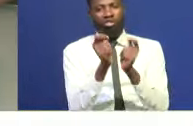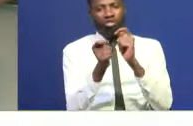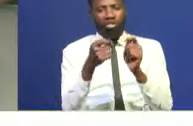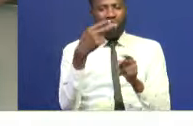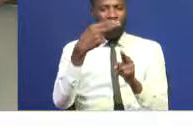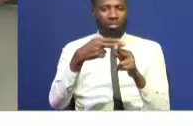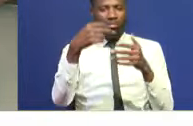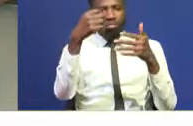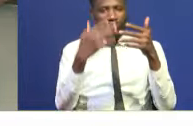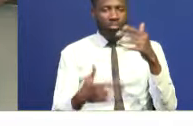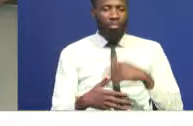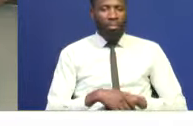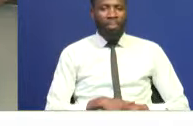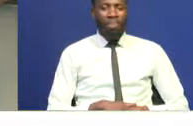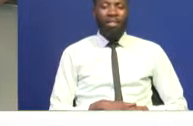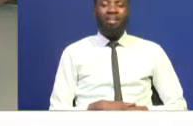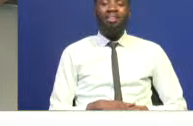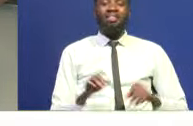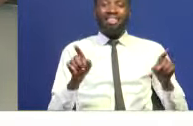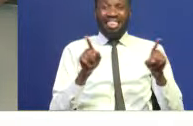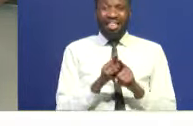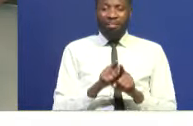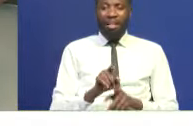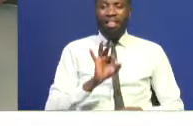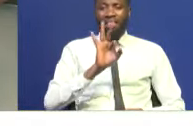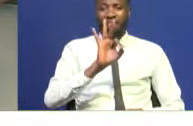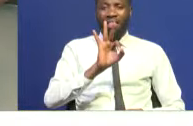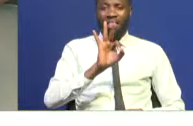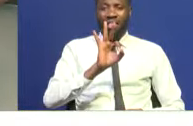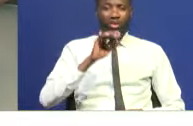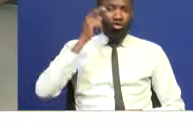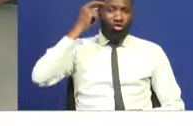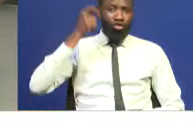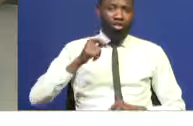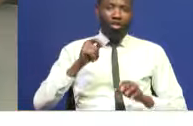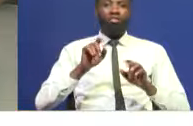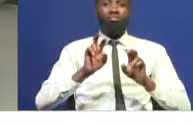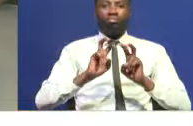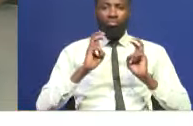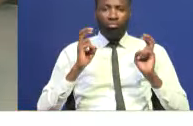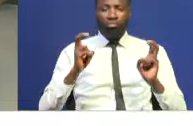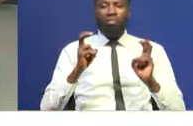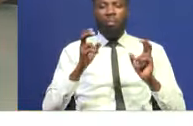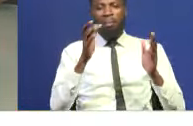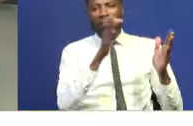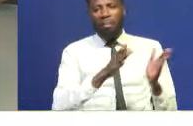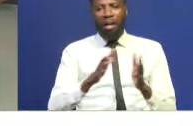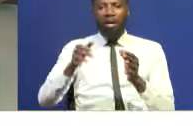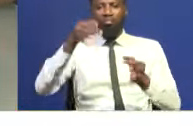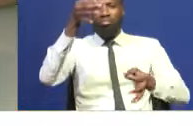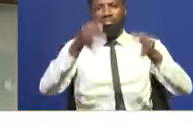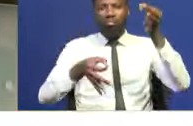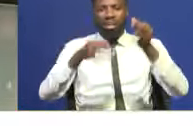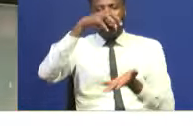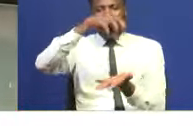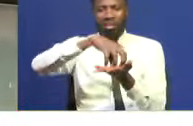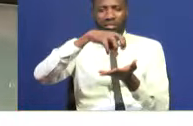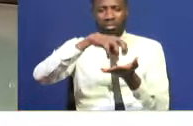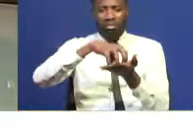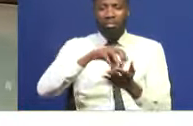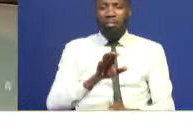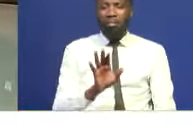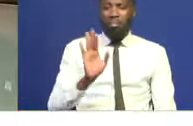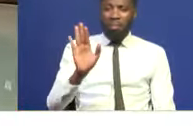even as a 3-judge bench prepares to begin hearing a case challenging the nomination process of the